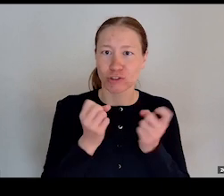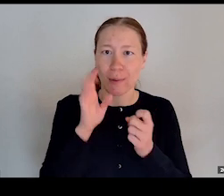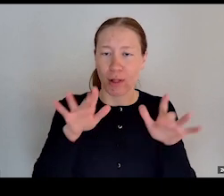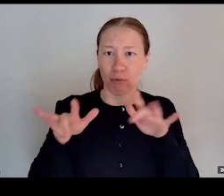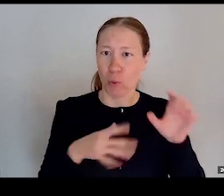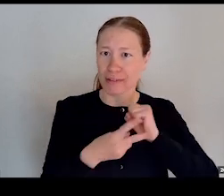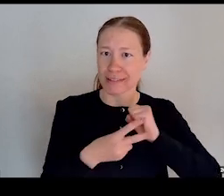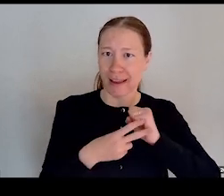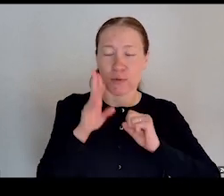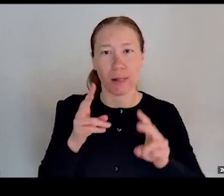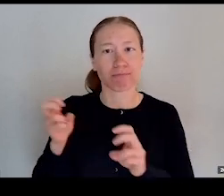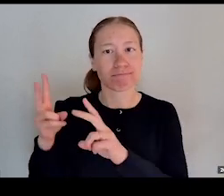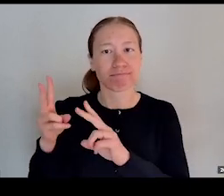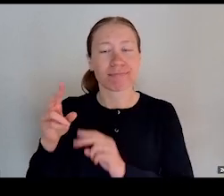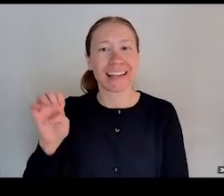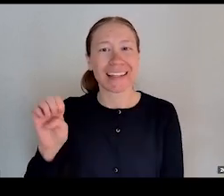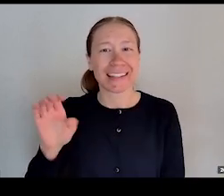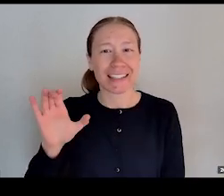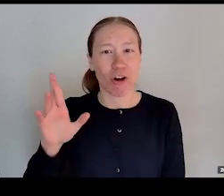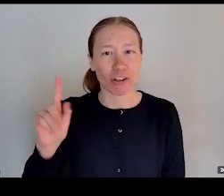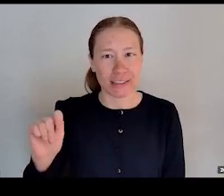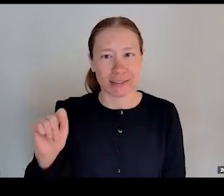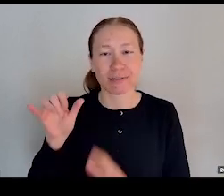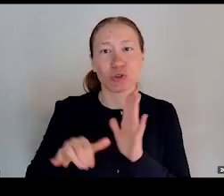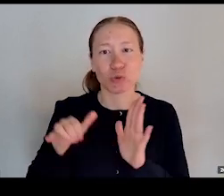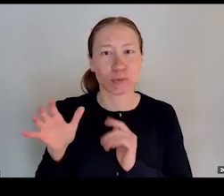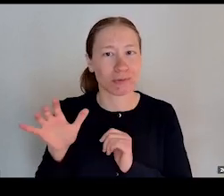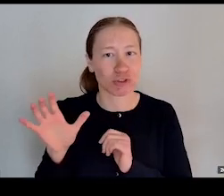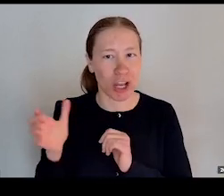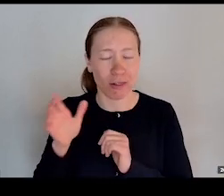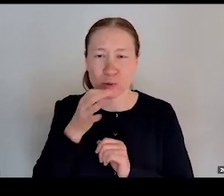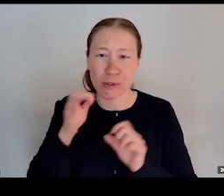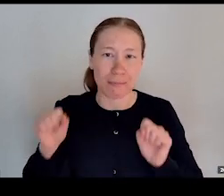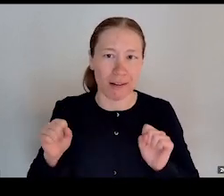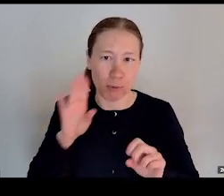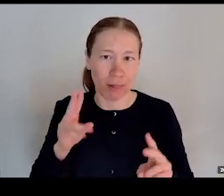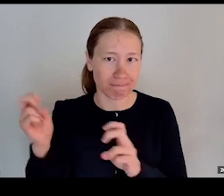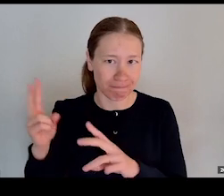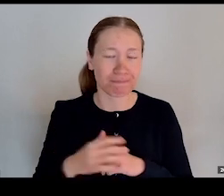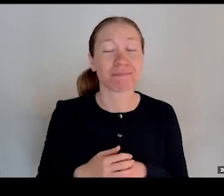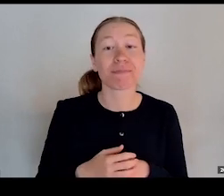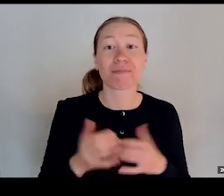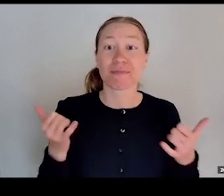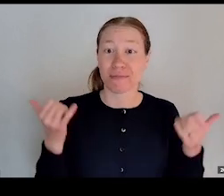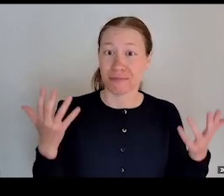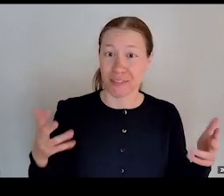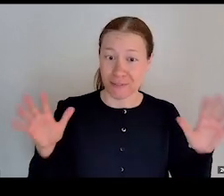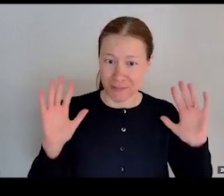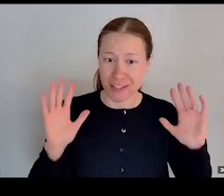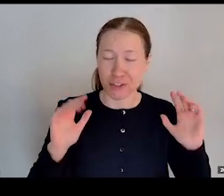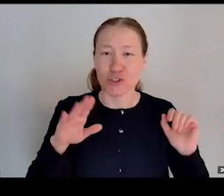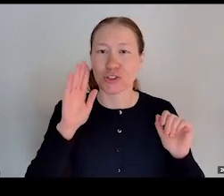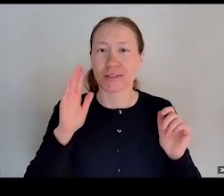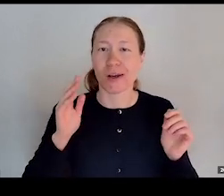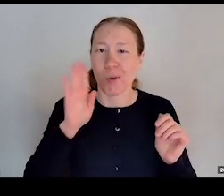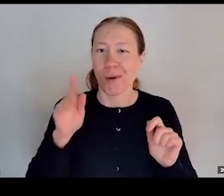on ECRT's YouTube channel as soon as possible, as well as after this presentation in the days coming. I'll be